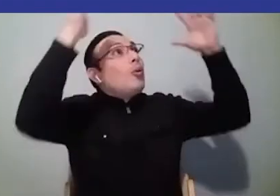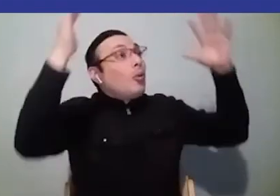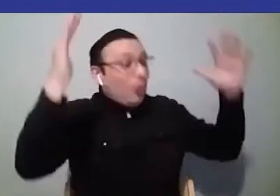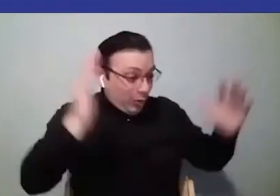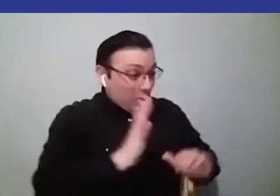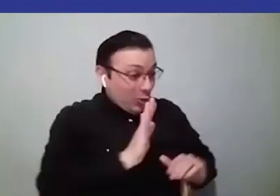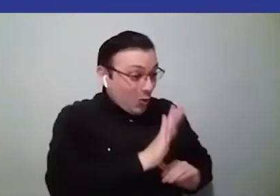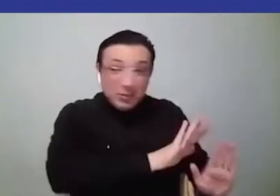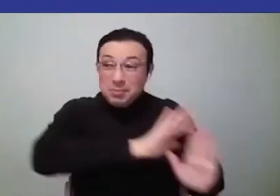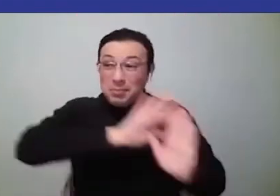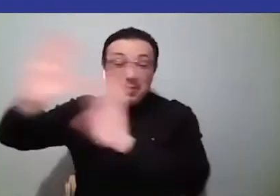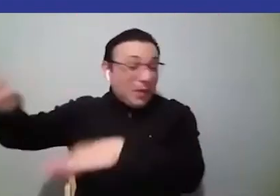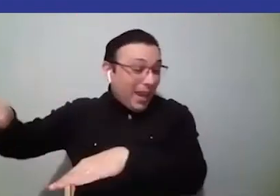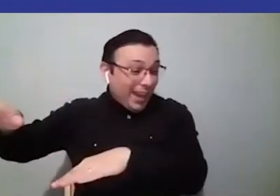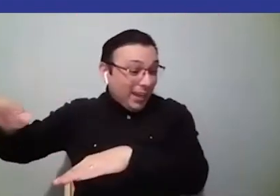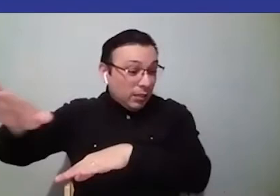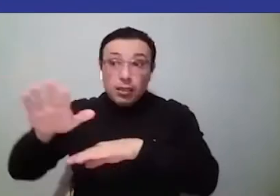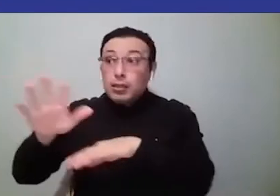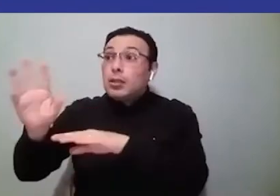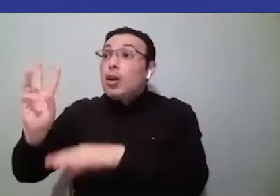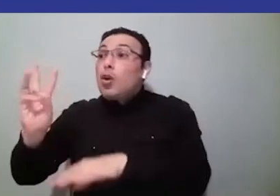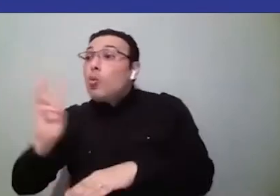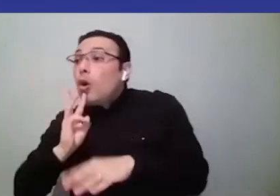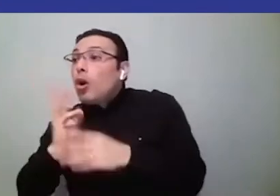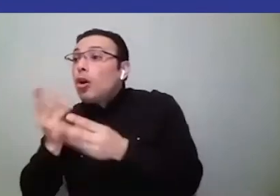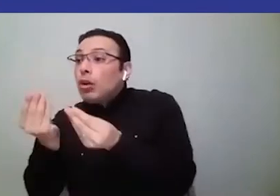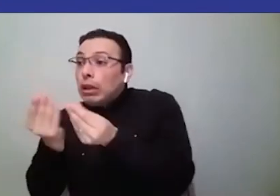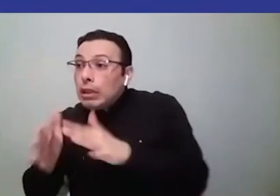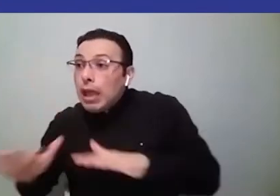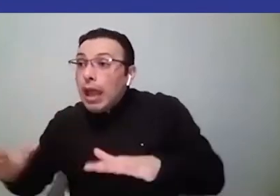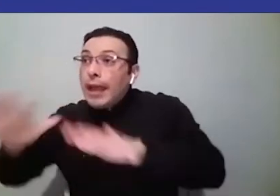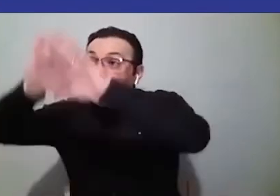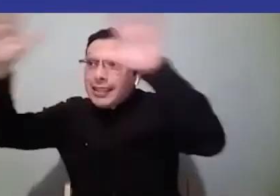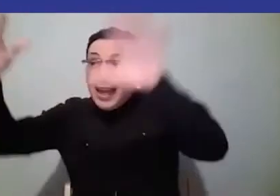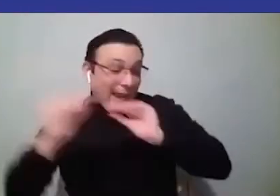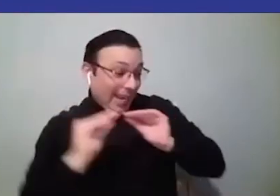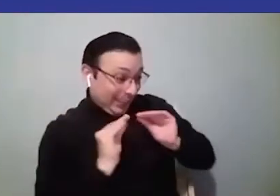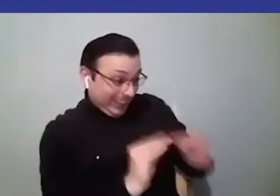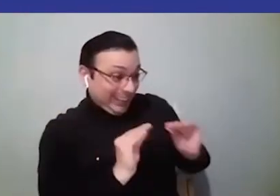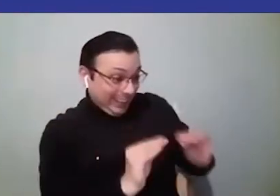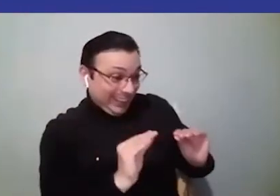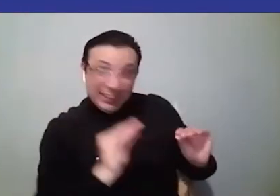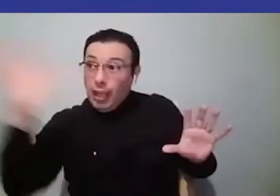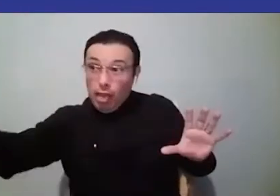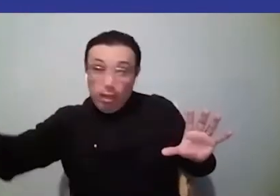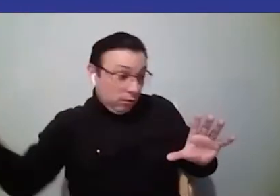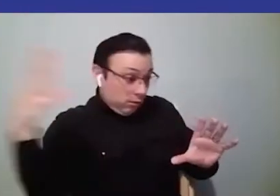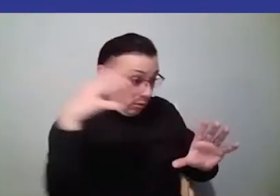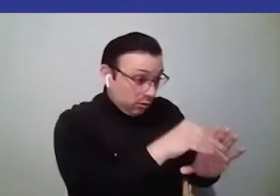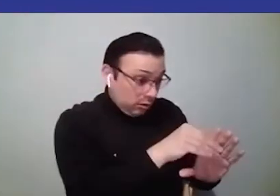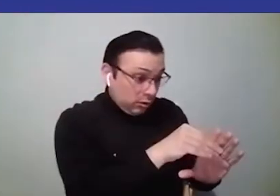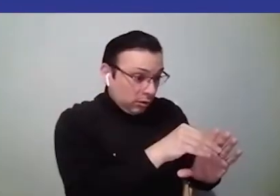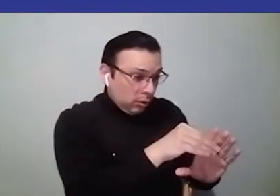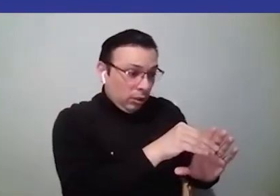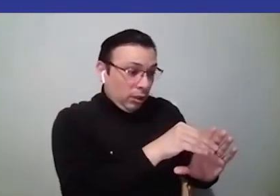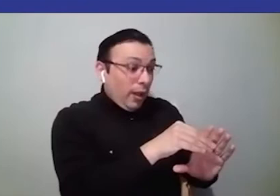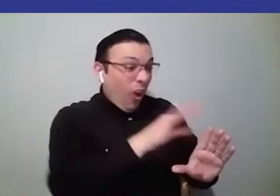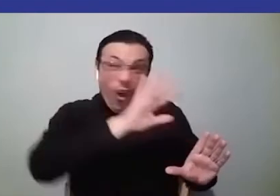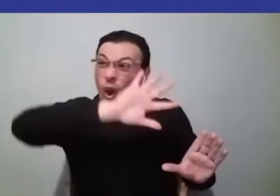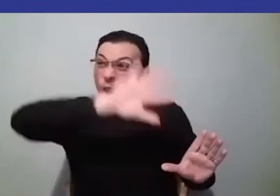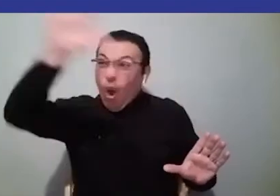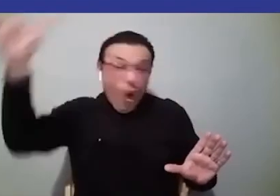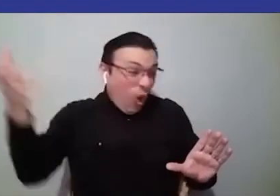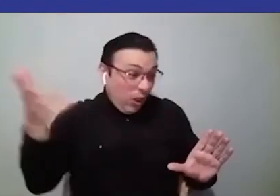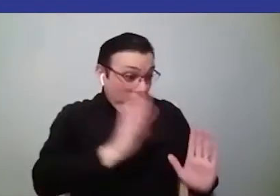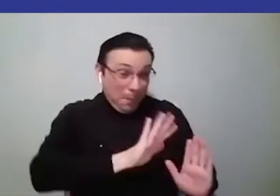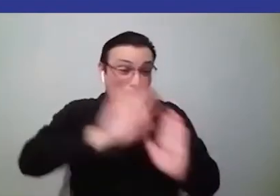where the relations sit safely, right? So then there's kind of a question about